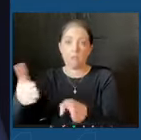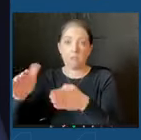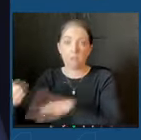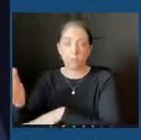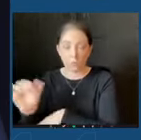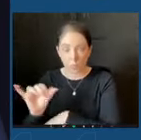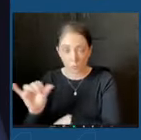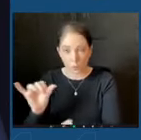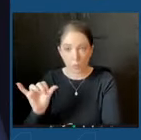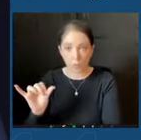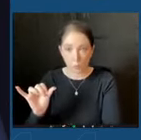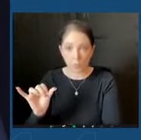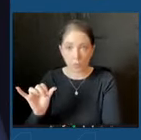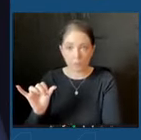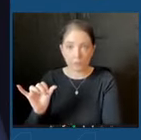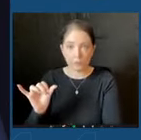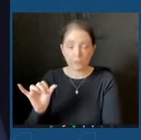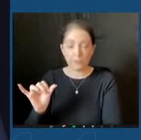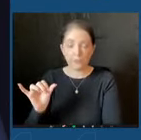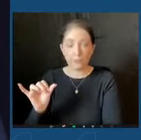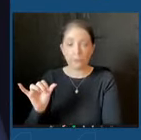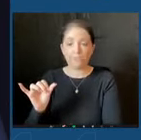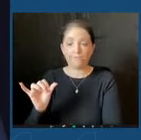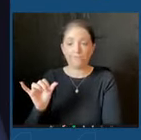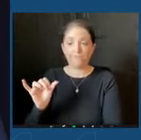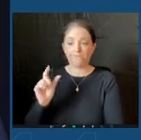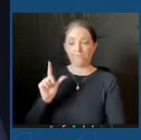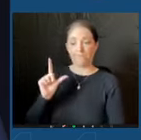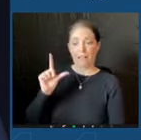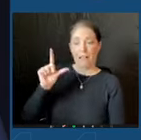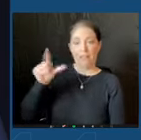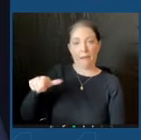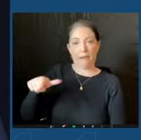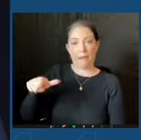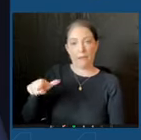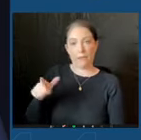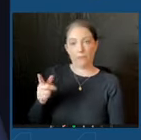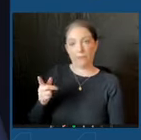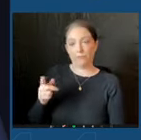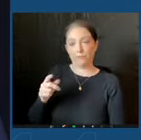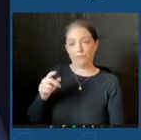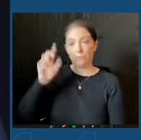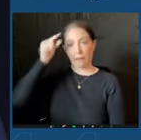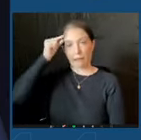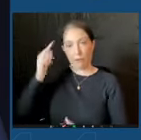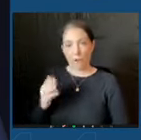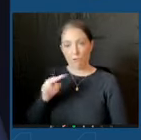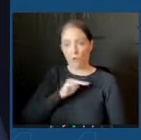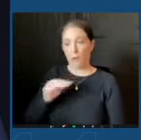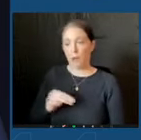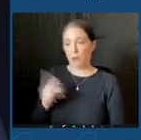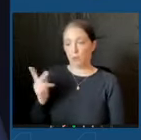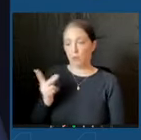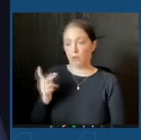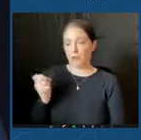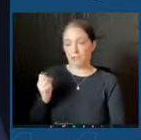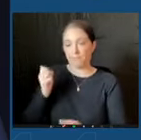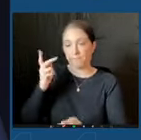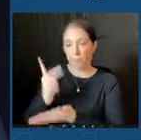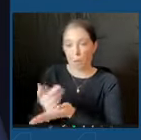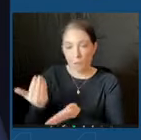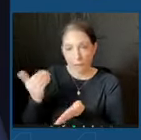A short while later, I stood with the governor and mayor to reauthorize the program. And here's what I said